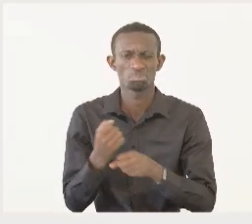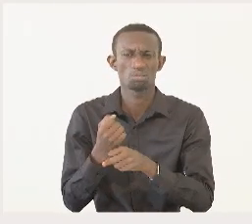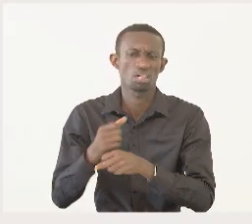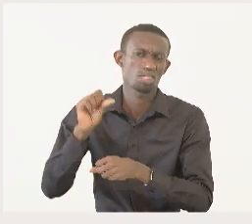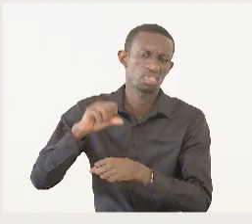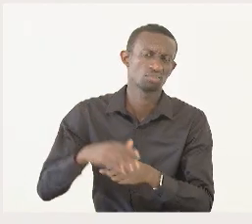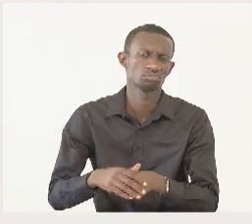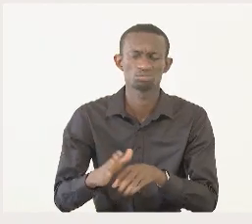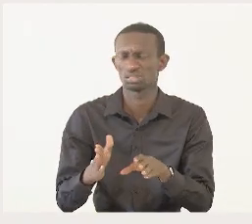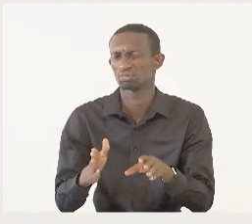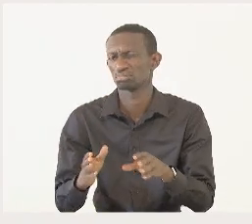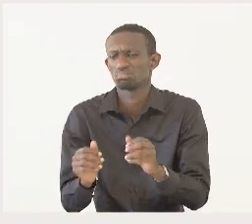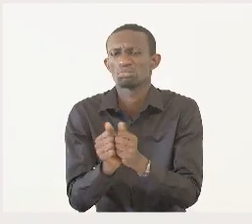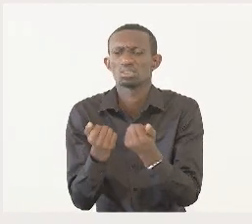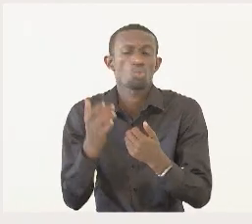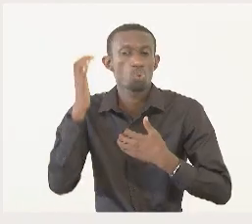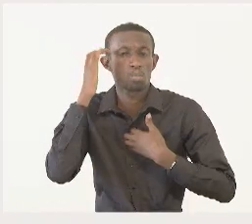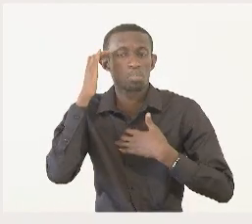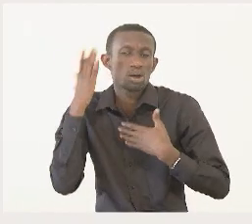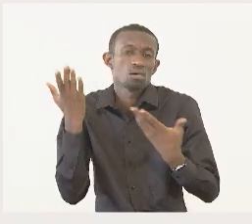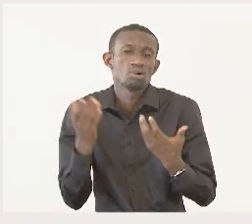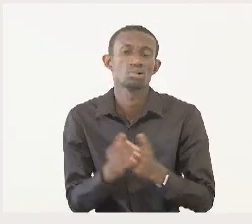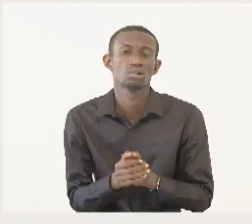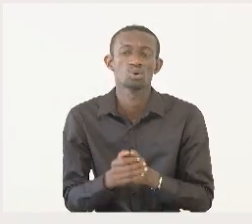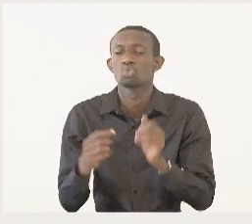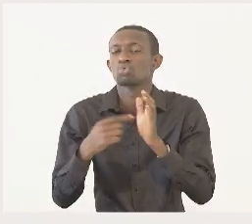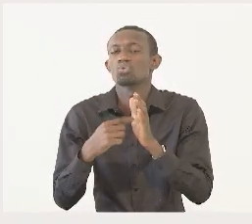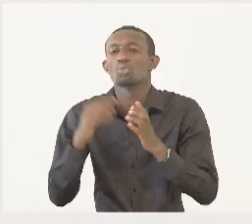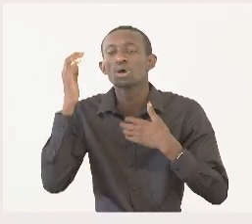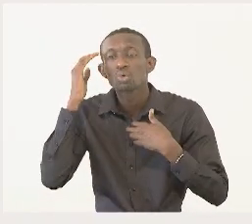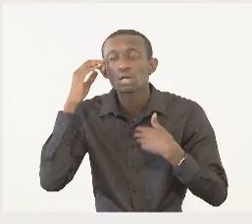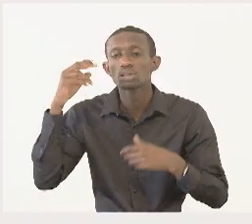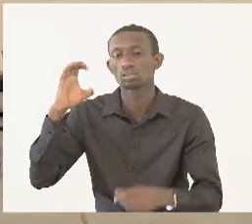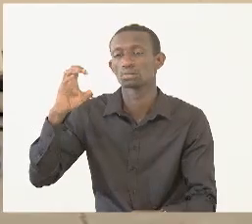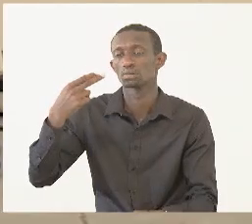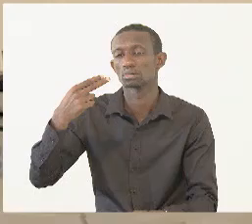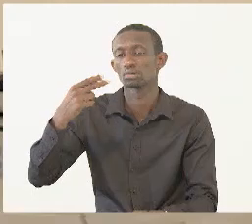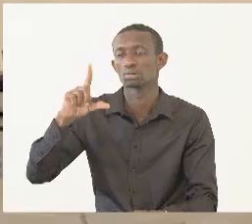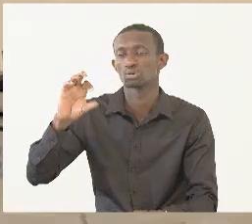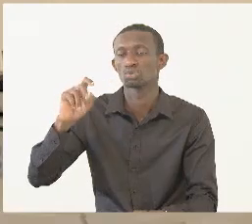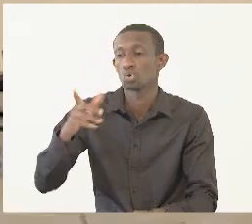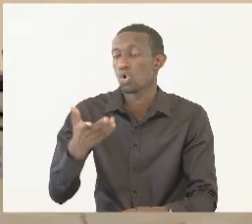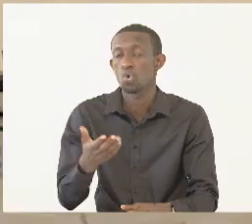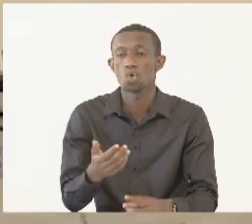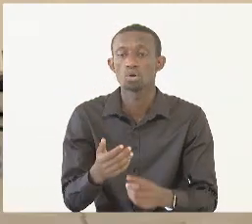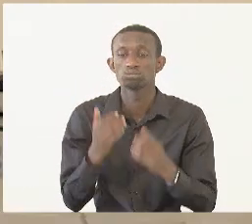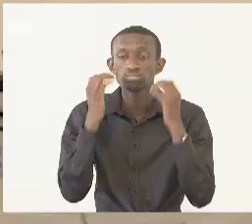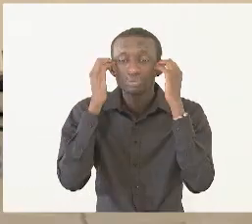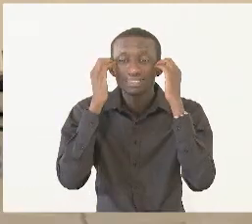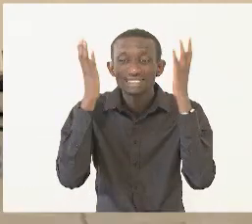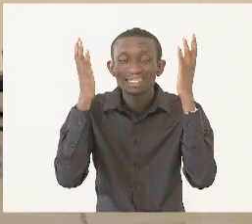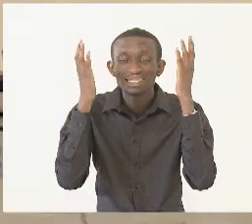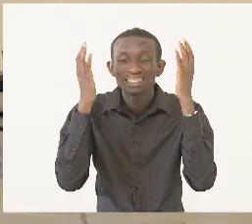cause very many diseases. Take an example, they can cause coronary heart disease. They can cause stroke. So